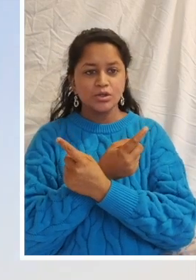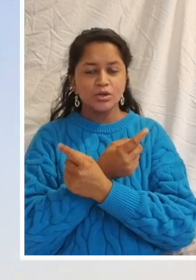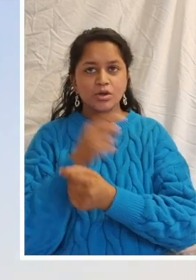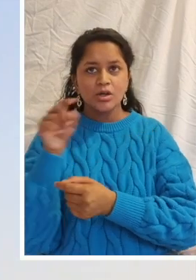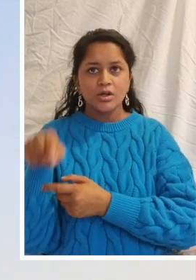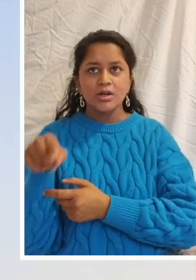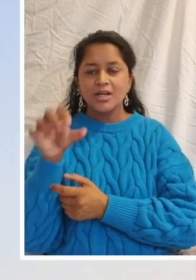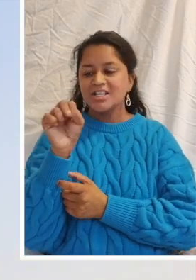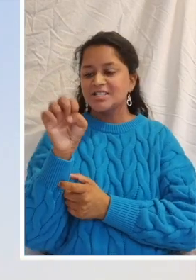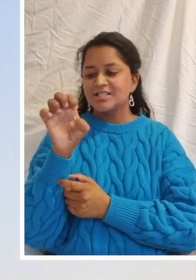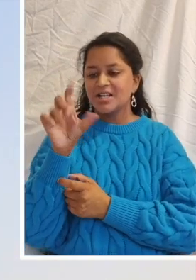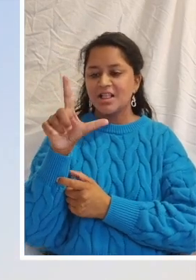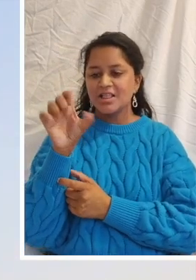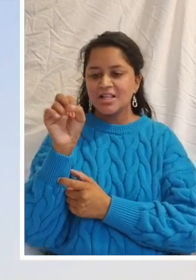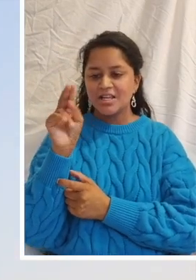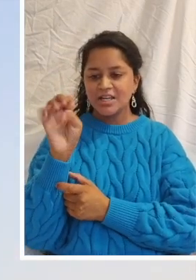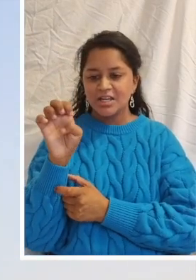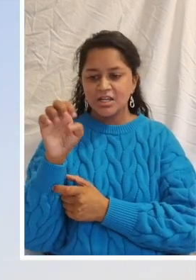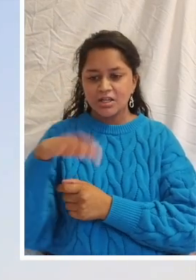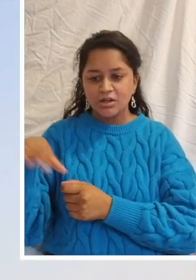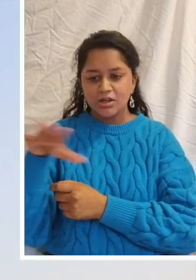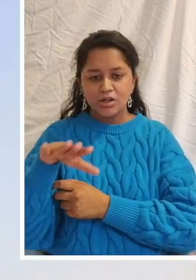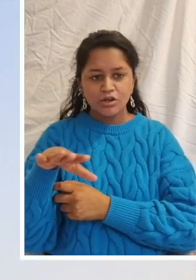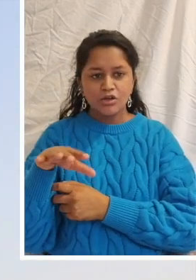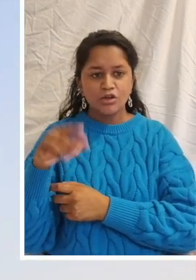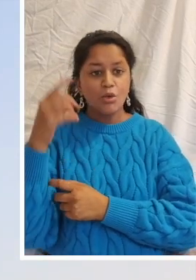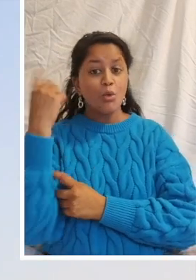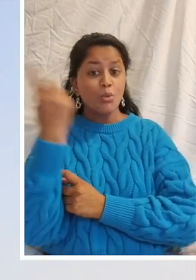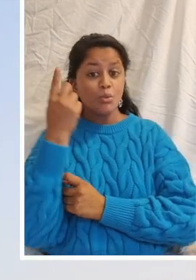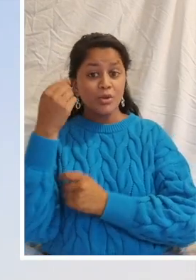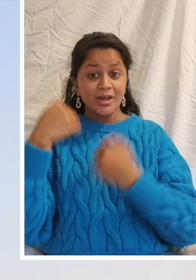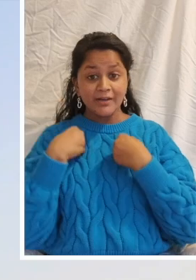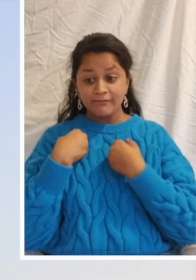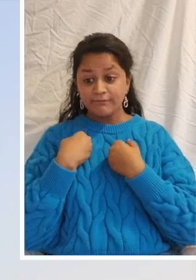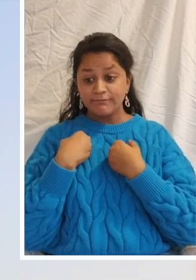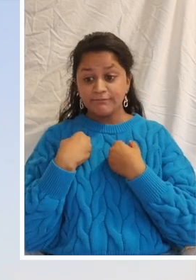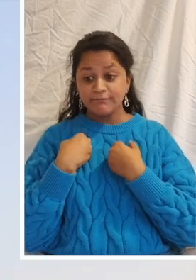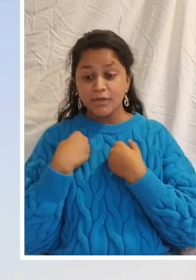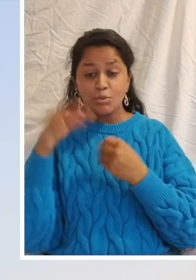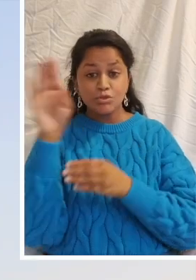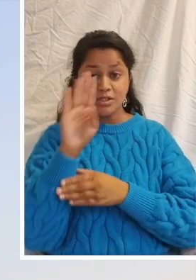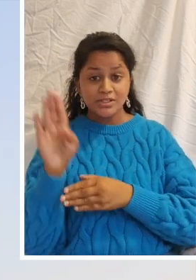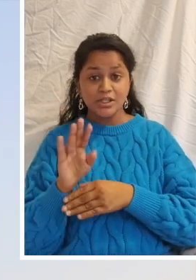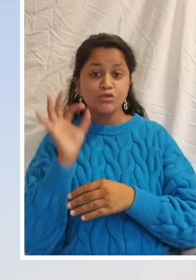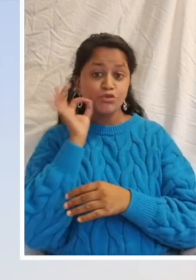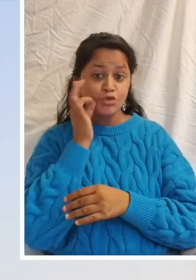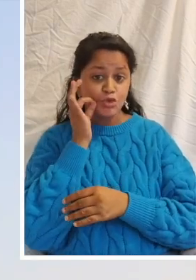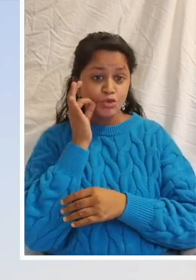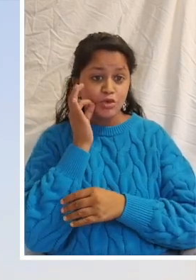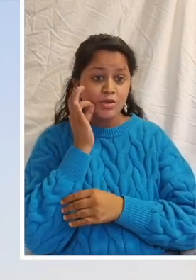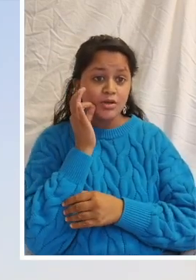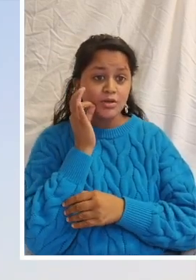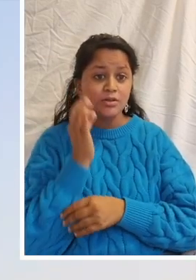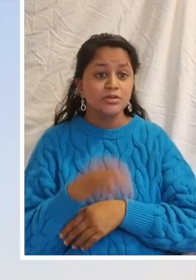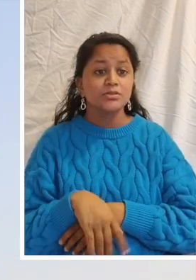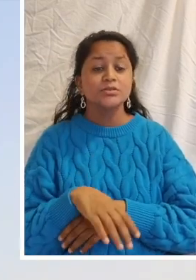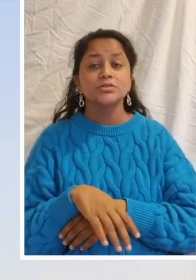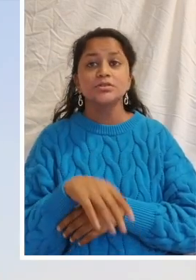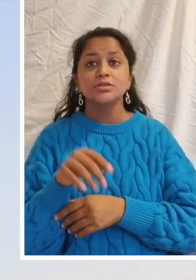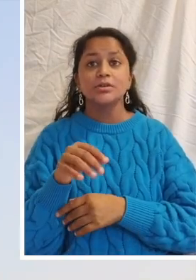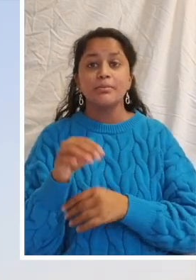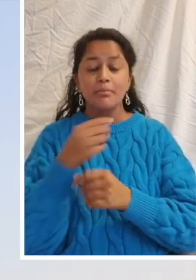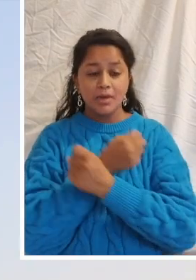there's one bat cave in the Salina Reserve, which is the only known roost for the Brazilian free-tailed bat here in the Cayman